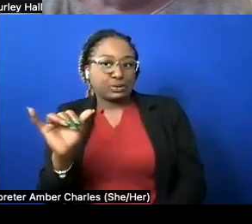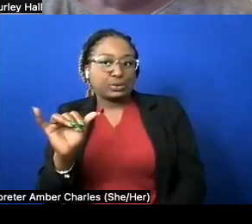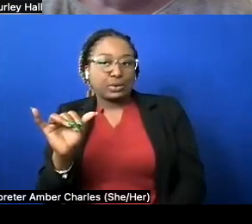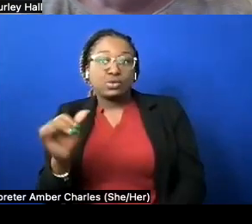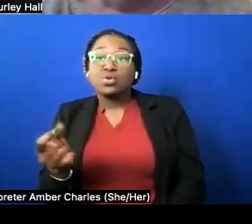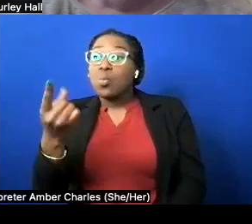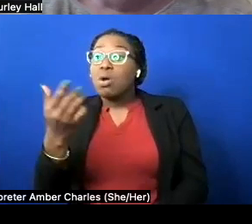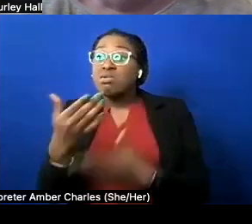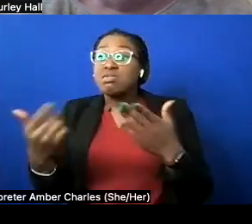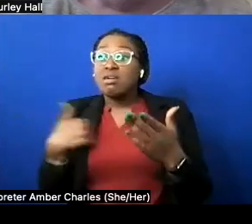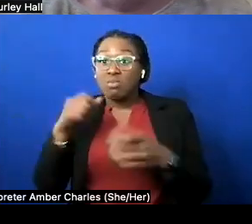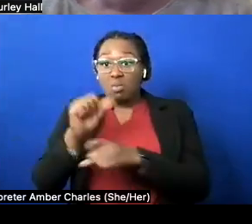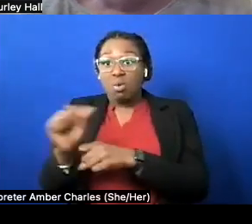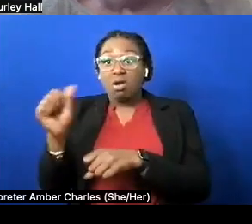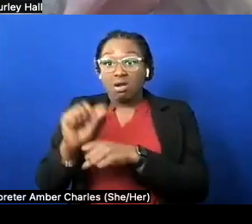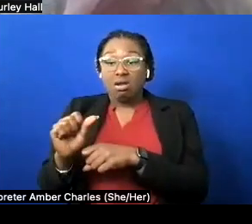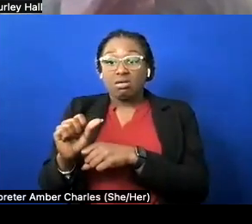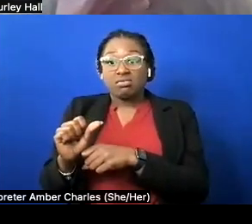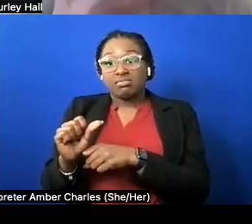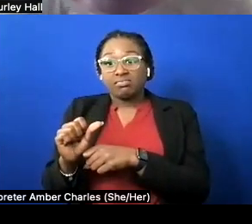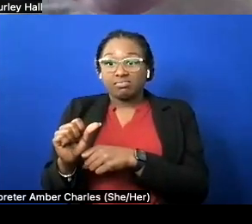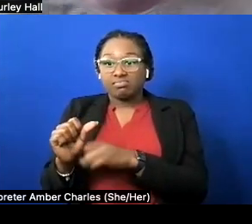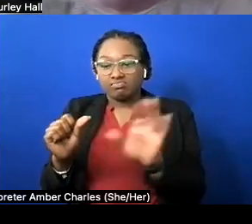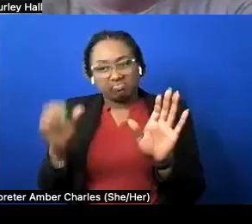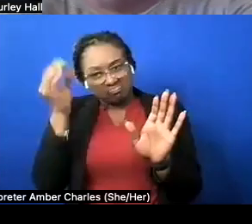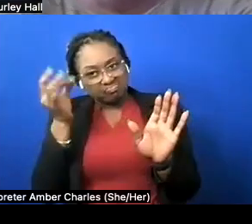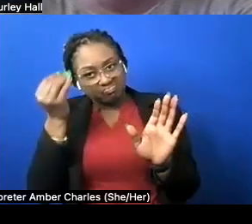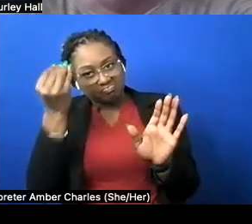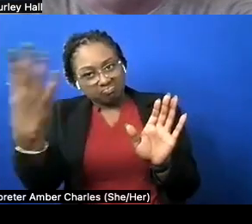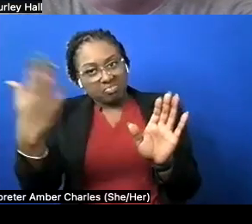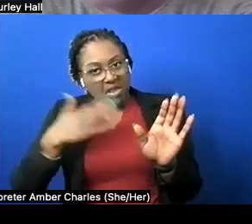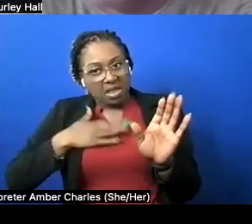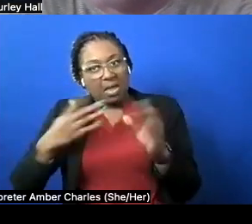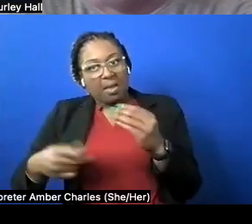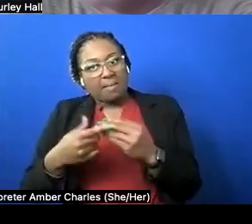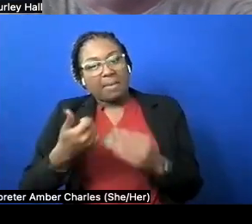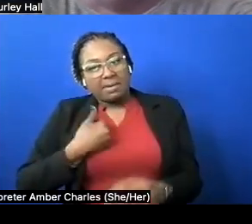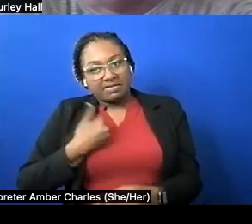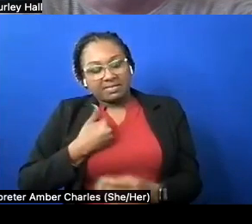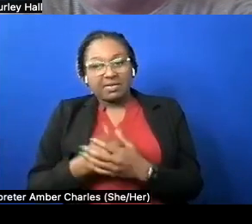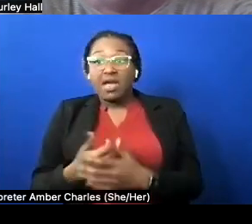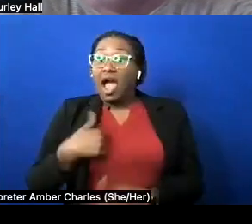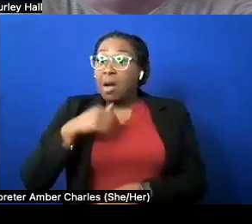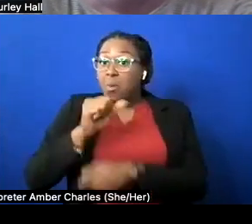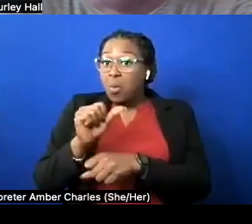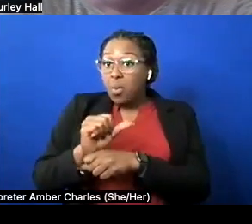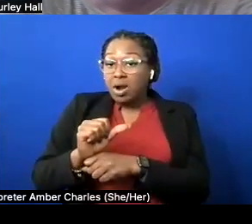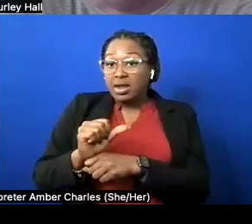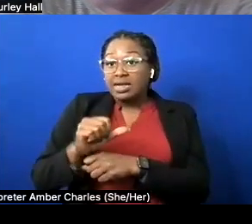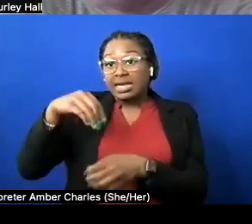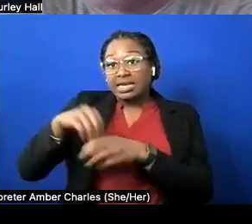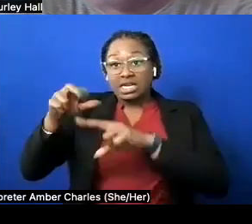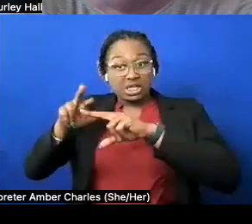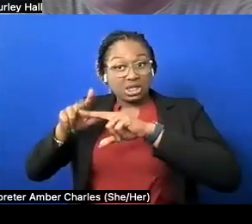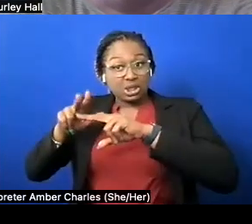things that I'm working on, and I will shamelessly plug myself, is one of the things I'm working on, it's going to be in Saltbox probably the